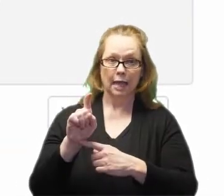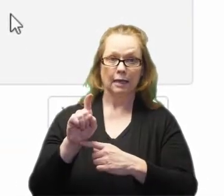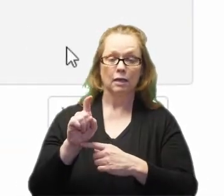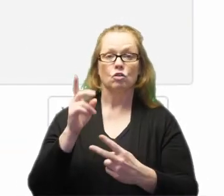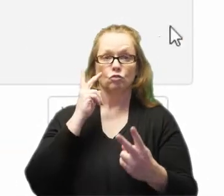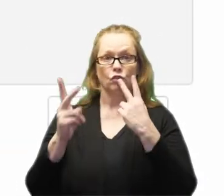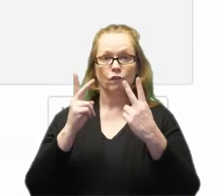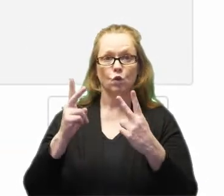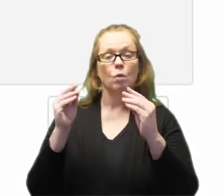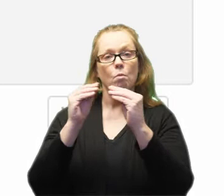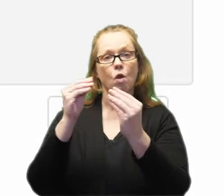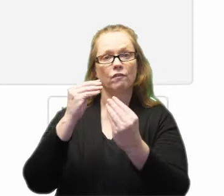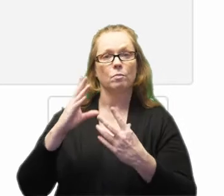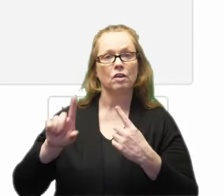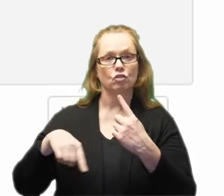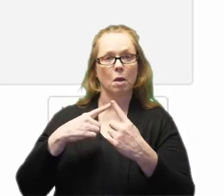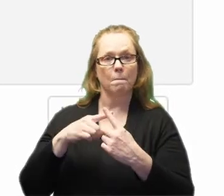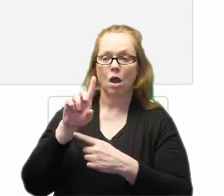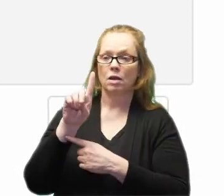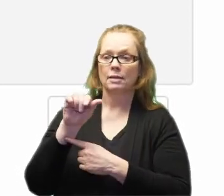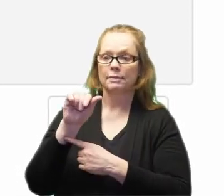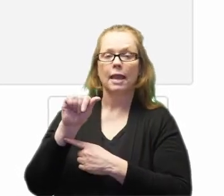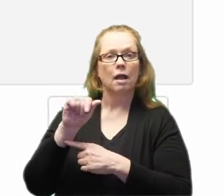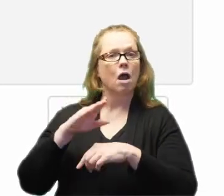about the data on any given page.